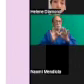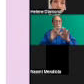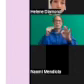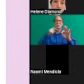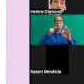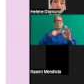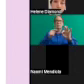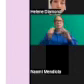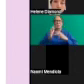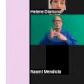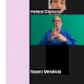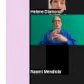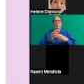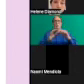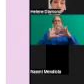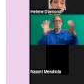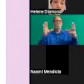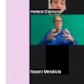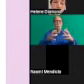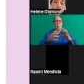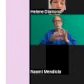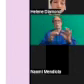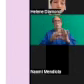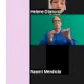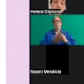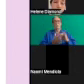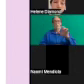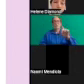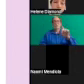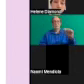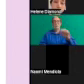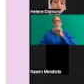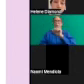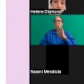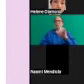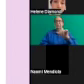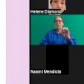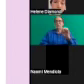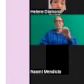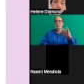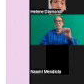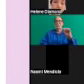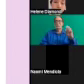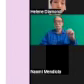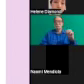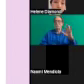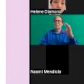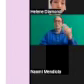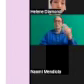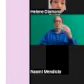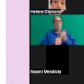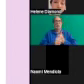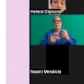the entire narrative of disability. Ableism seems to be pervasive in everything